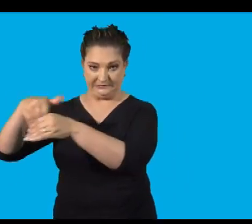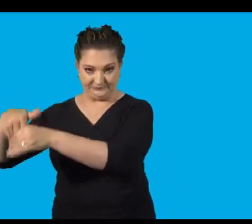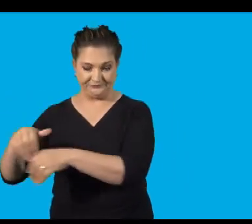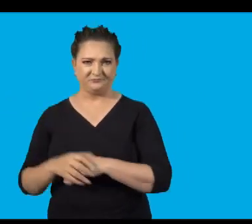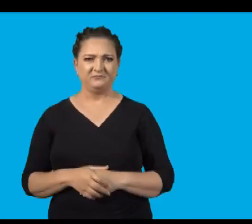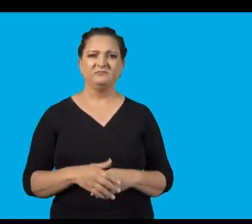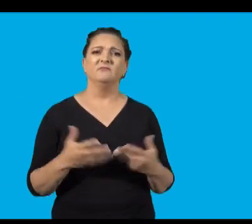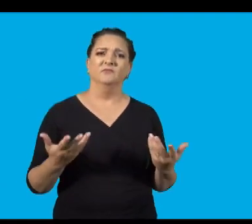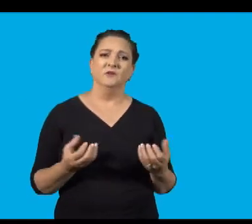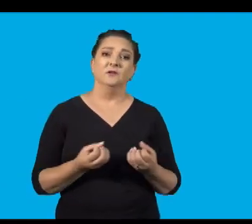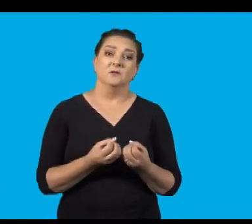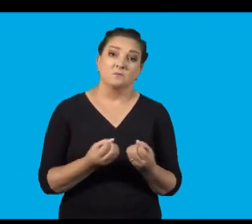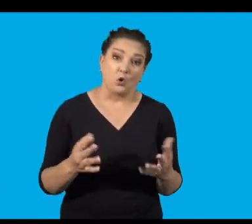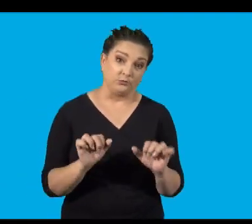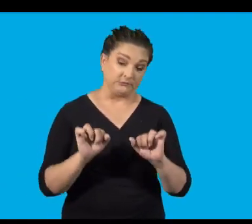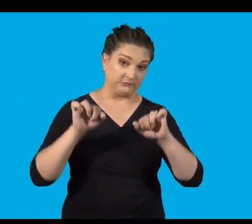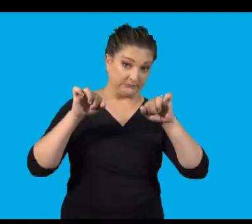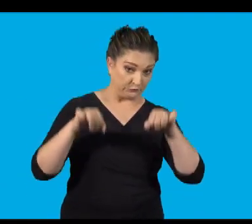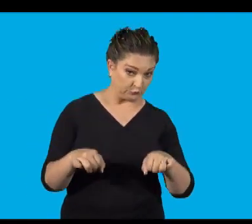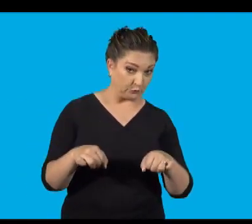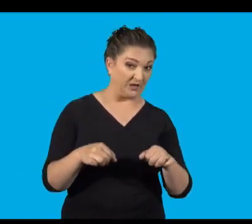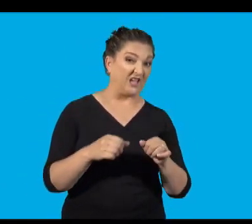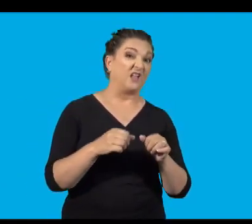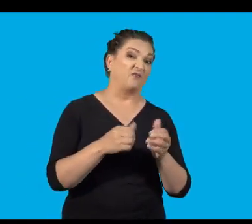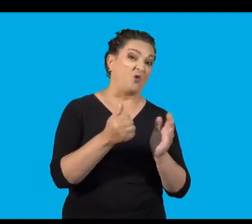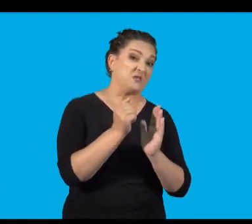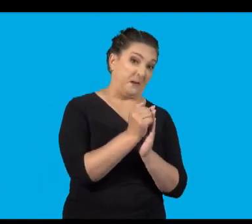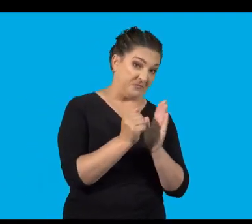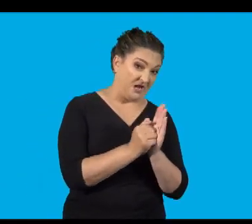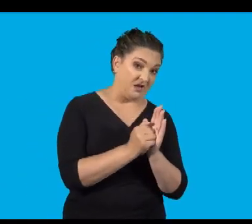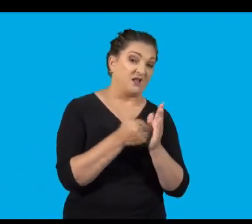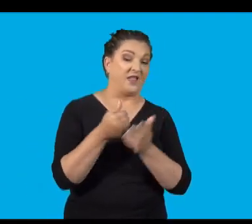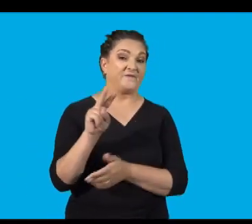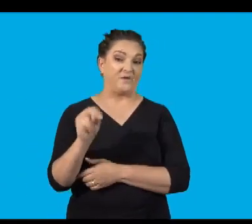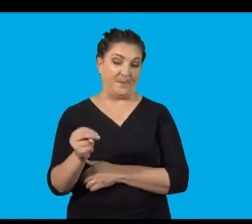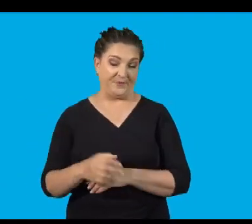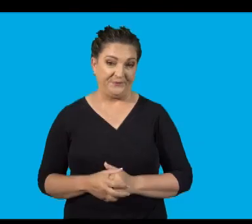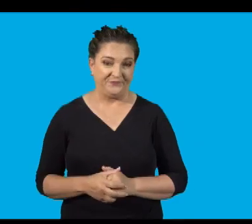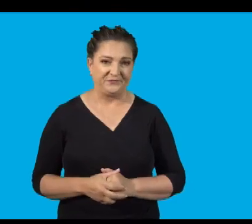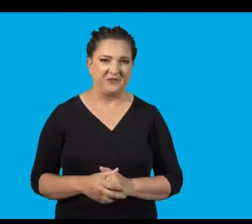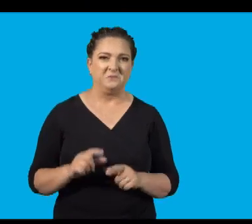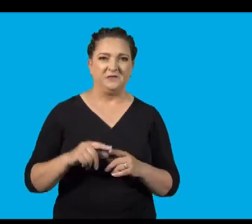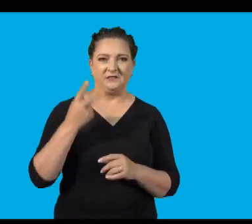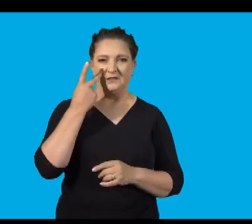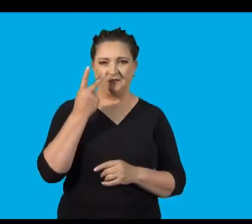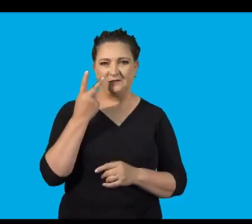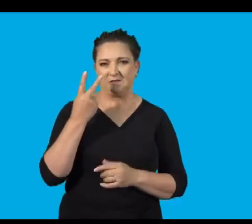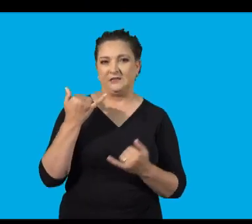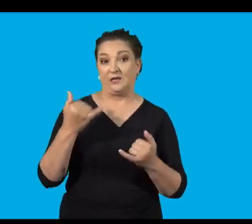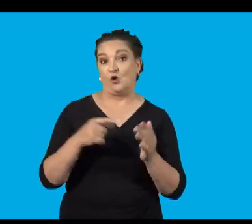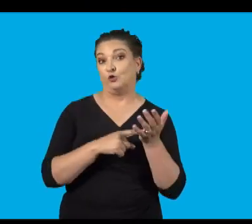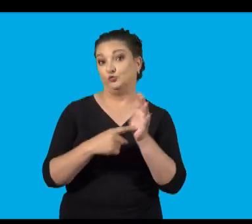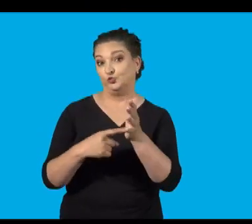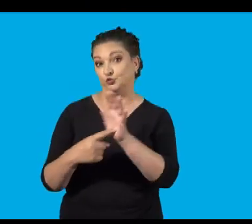sentence. Mostly, the agreement is for the subject and for the verb. And look at my lovely